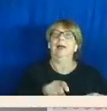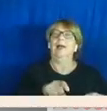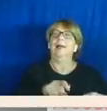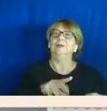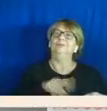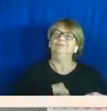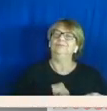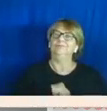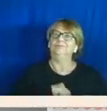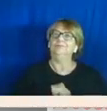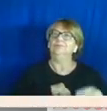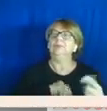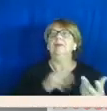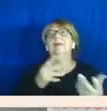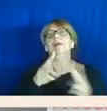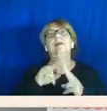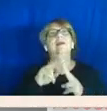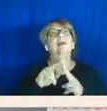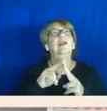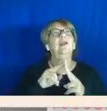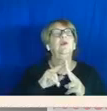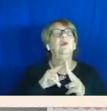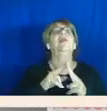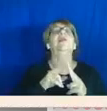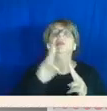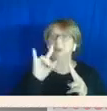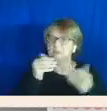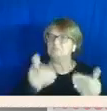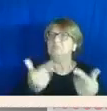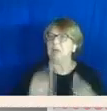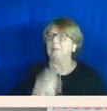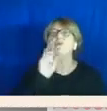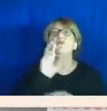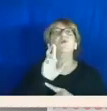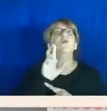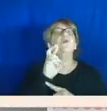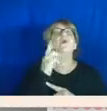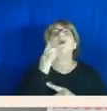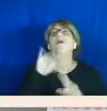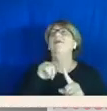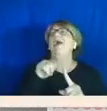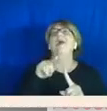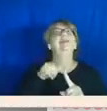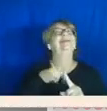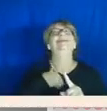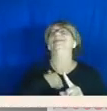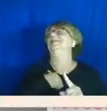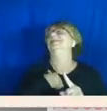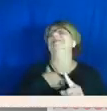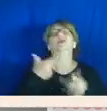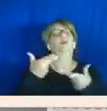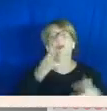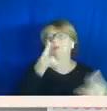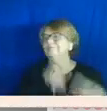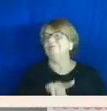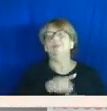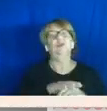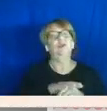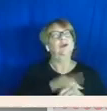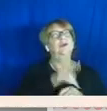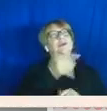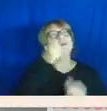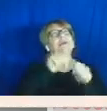You know, either one that ended up happening or maybe one that you just didn't want to make. Take us back to that time, and what were some